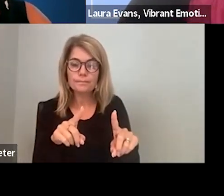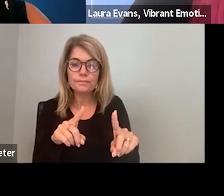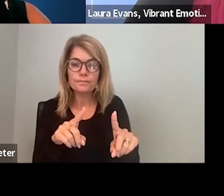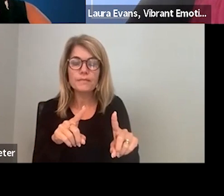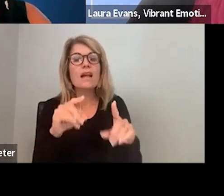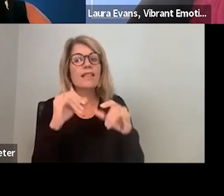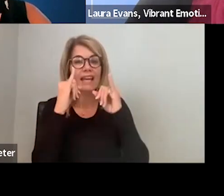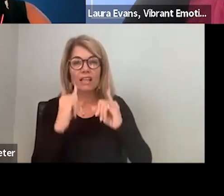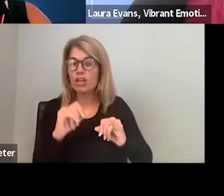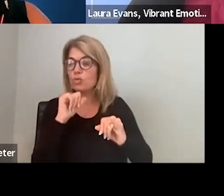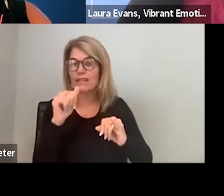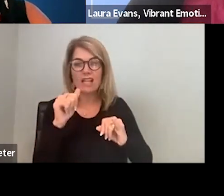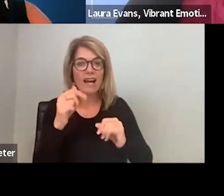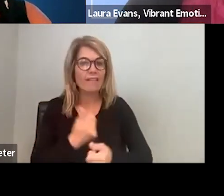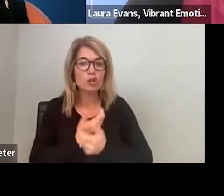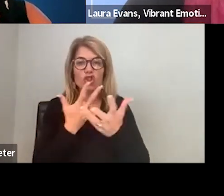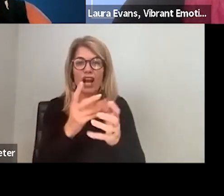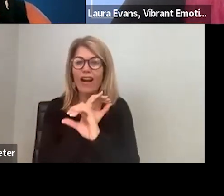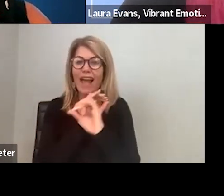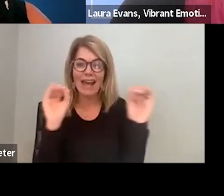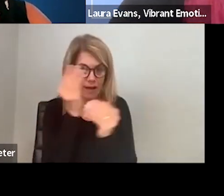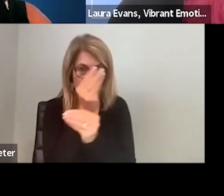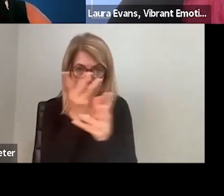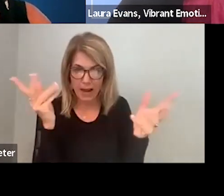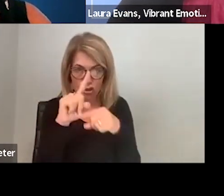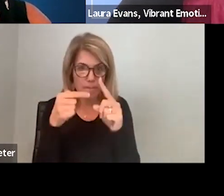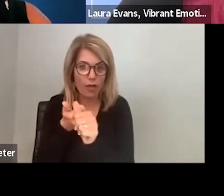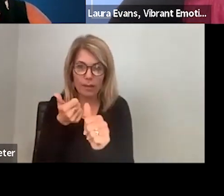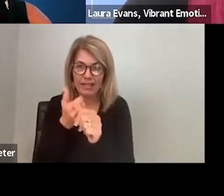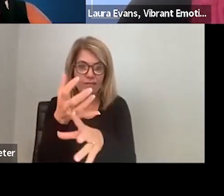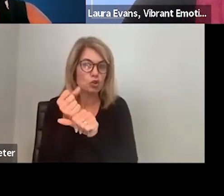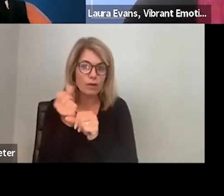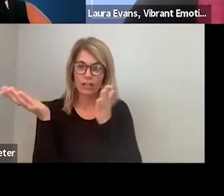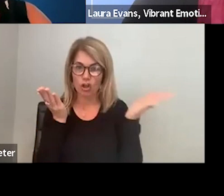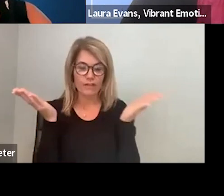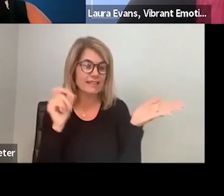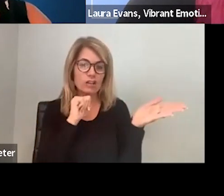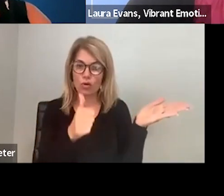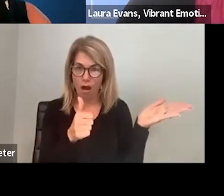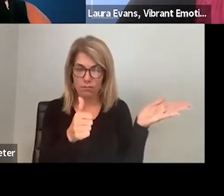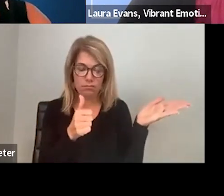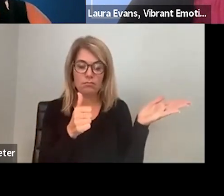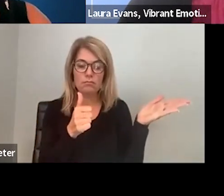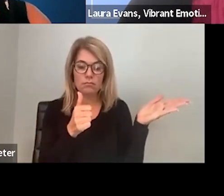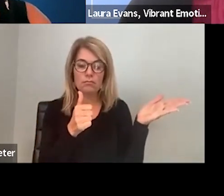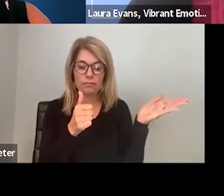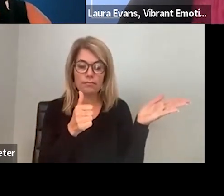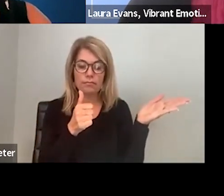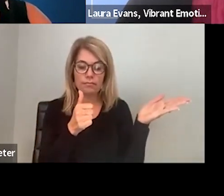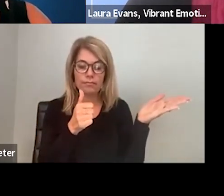individual does not have to share any information about themselves in order to receive service. And I do want to also make a